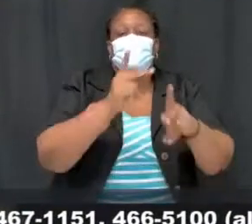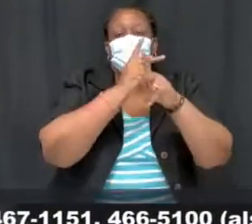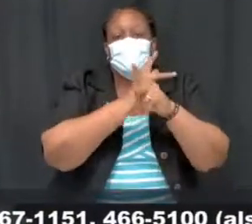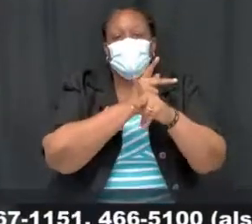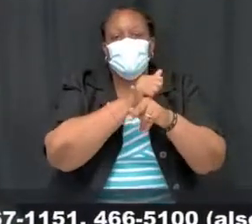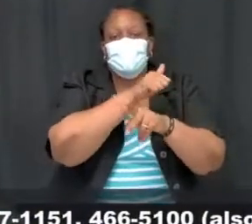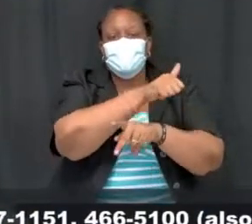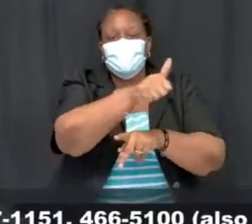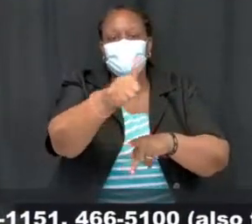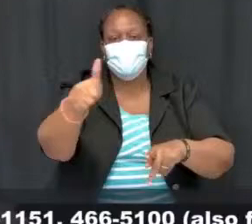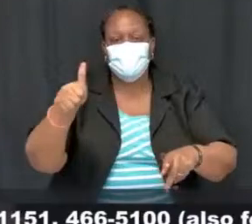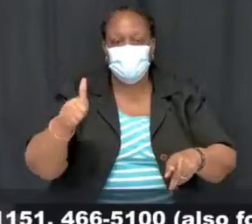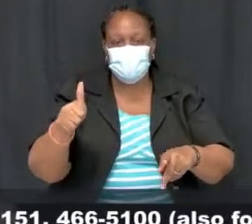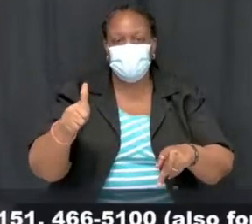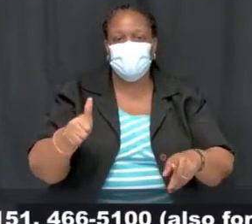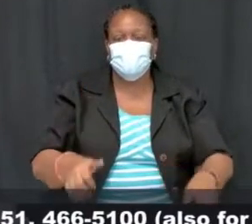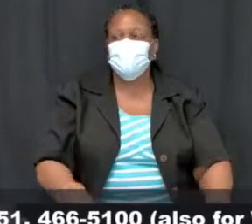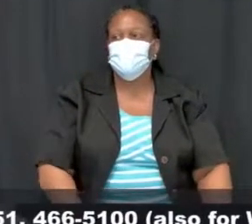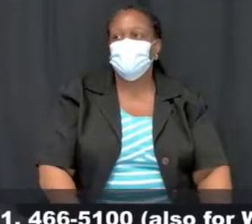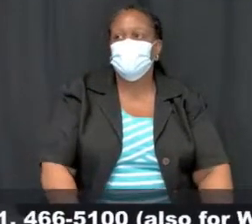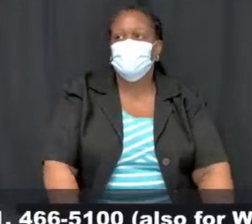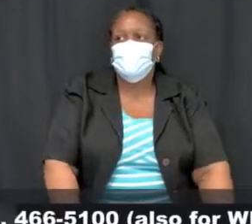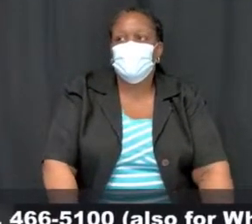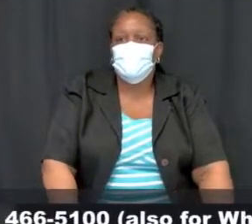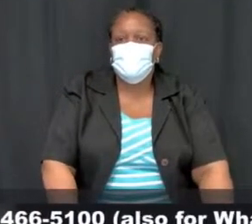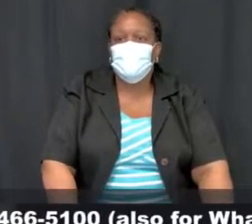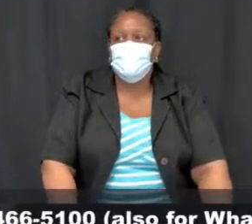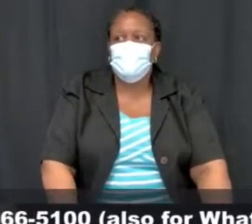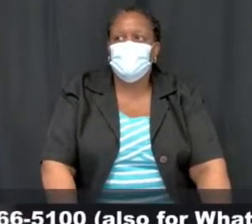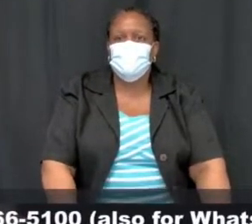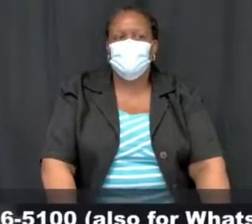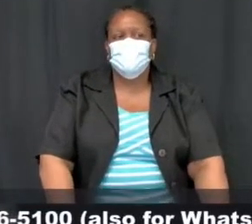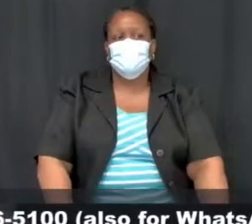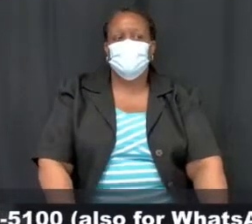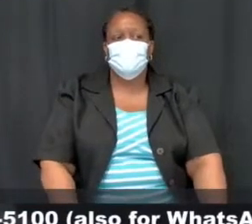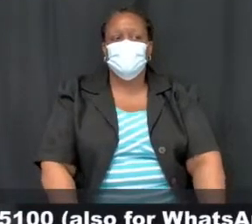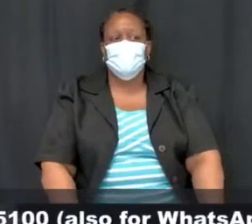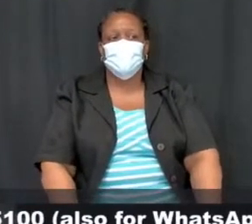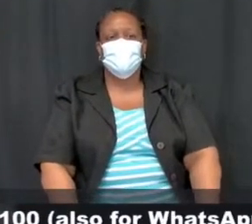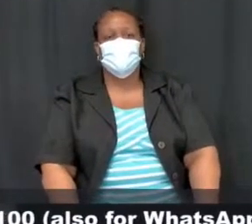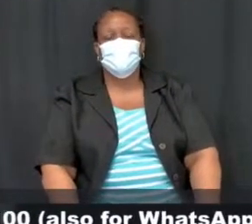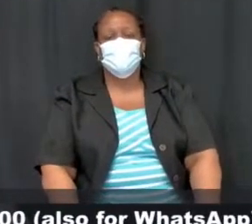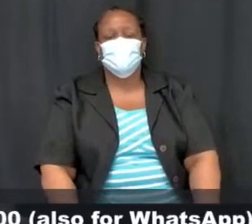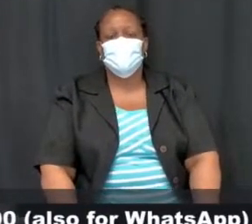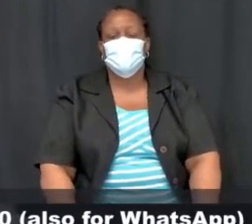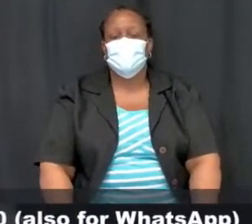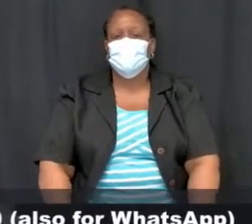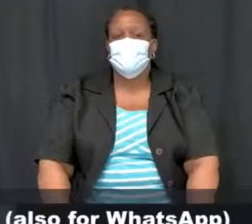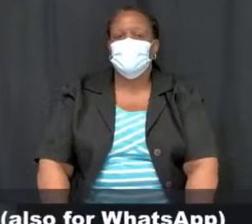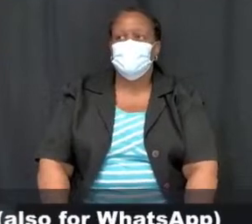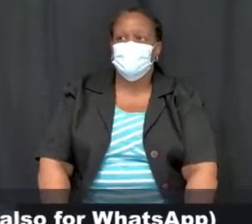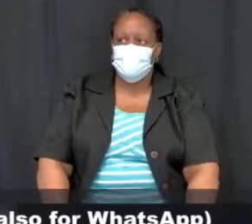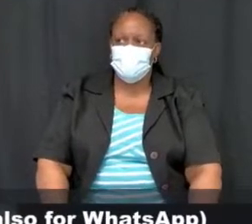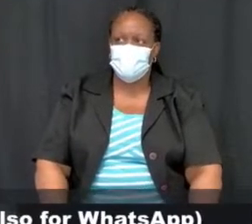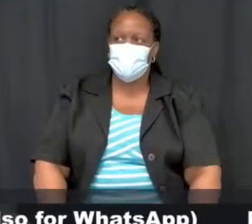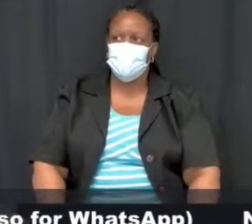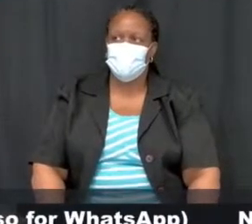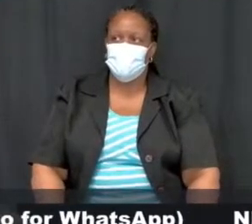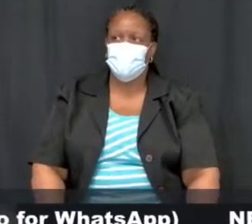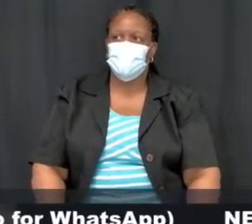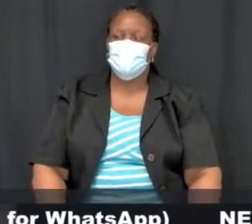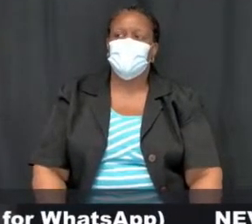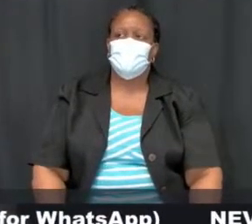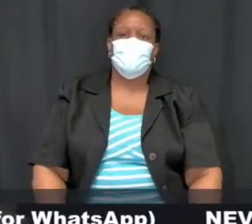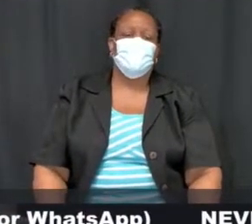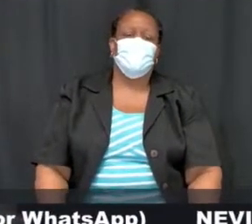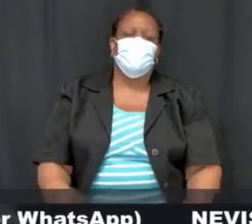Thank you again, Dr. Wilkins. These are our last two questions for today. The first one is, what if the